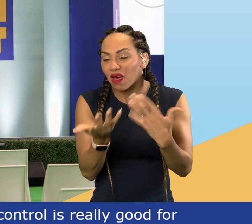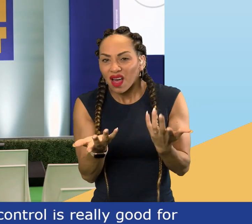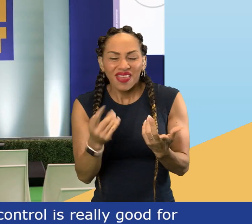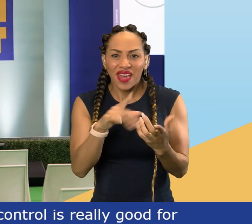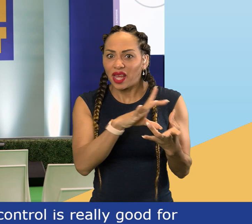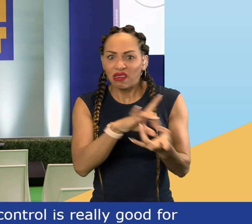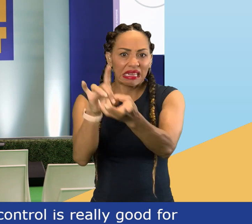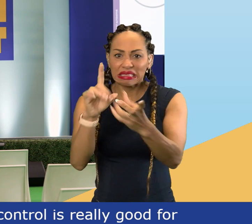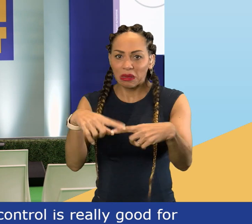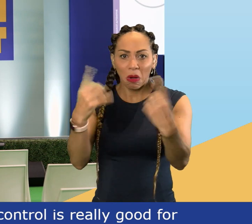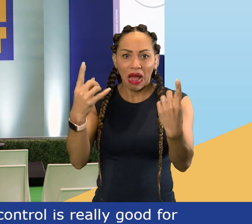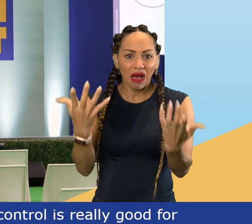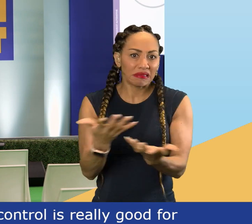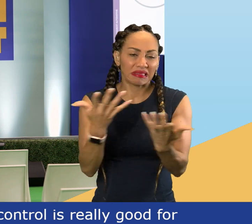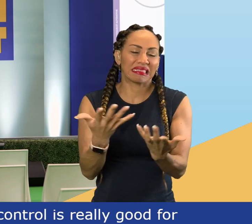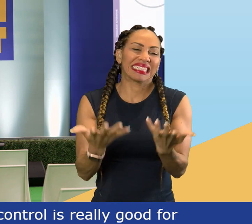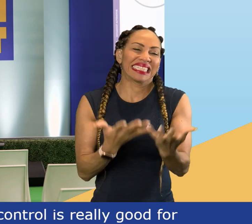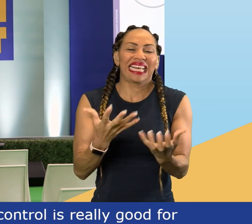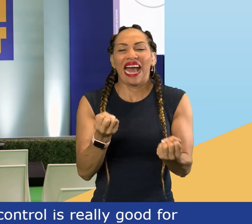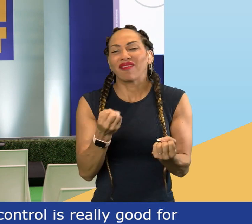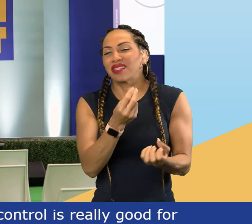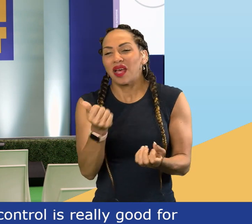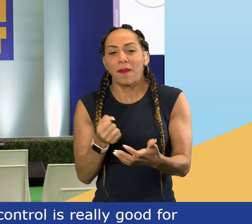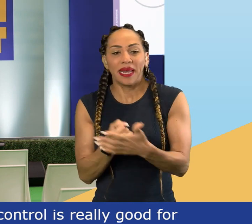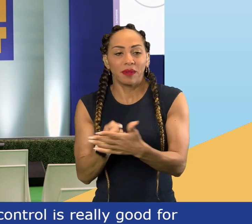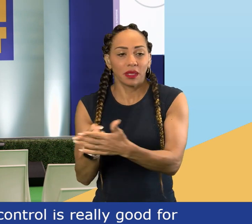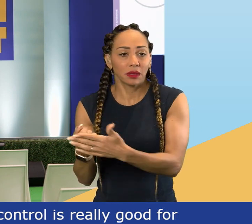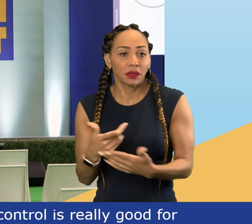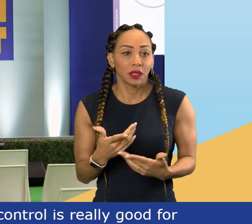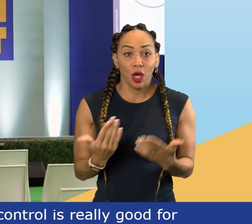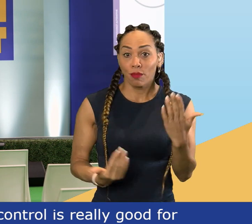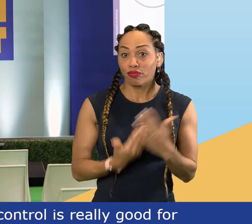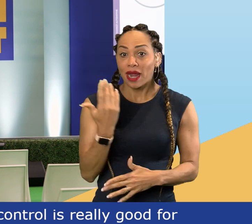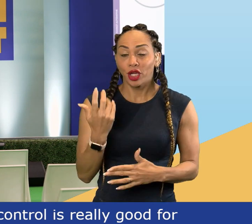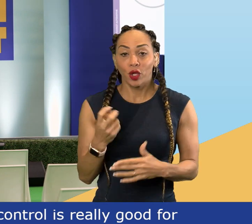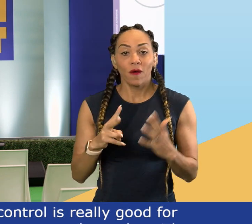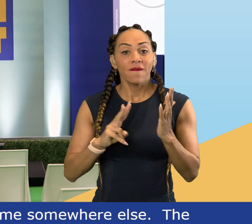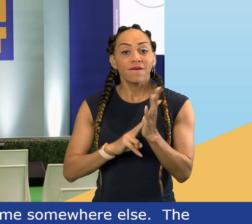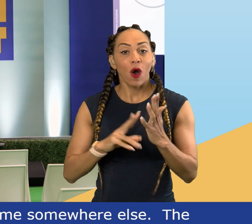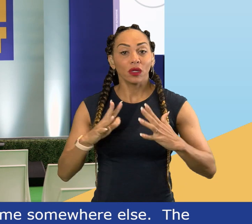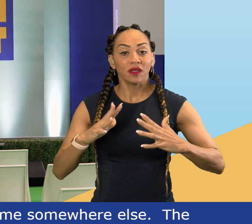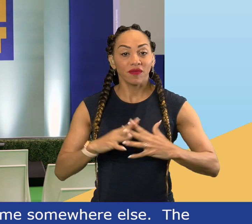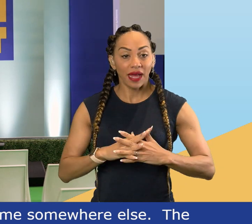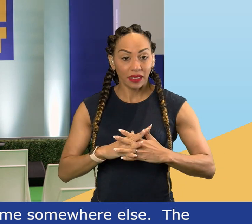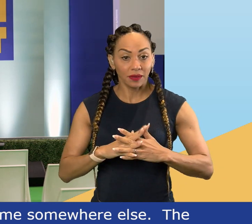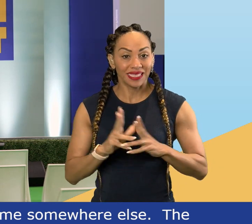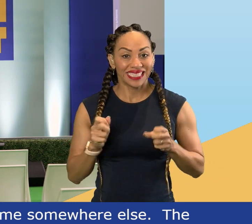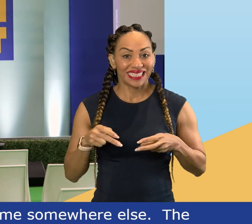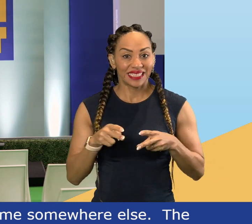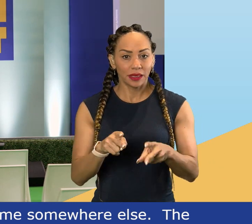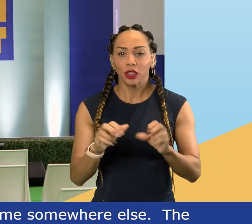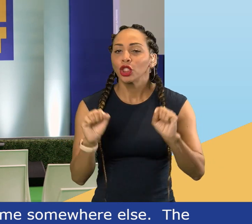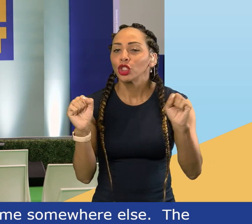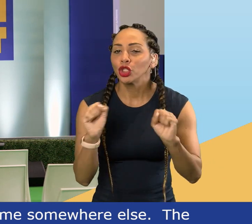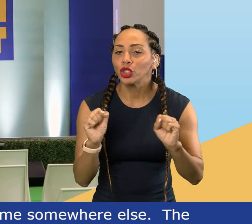this is the brand new Volkswagen ID7, not got a AI system yet. As I said, they're not on sale, but here's an example of sort